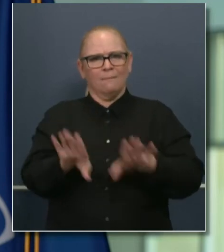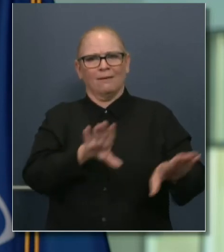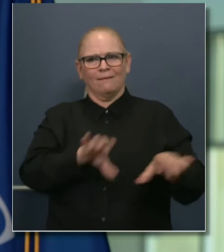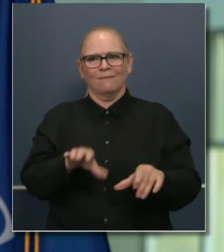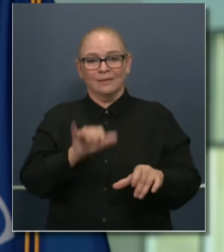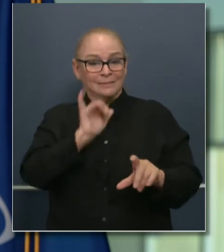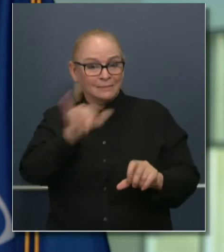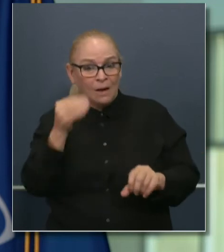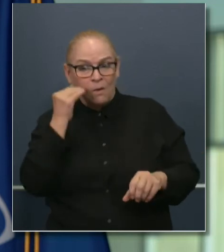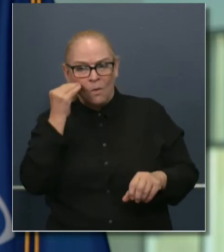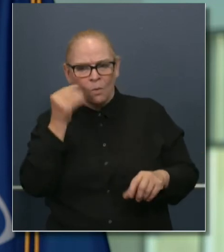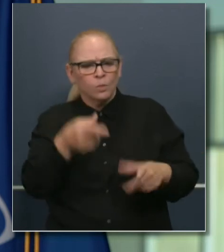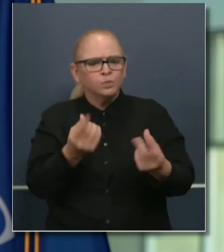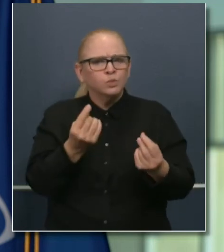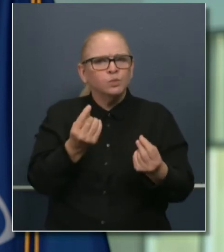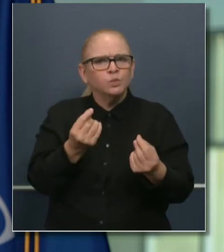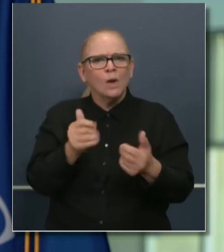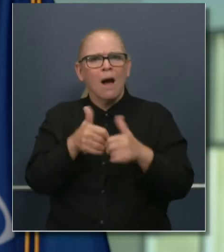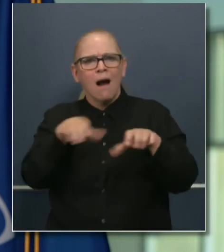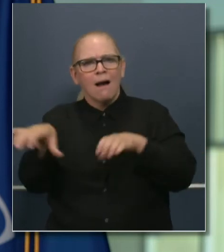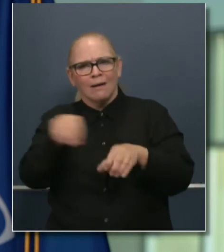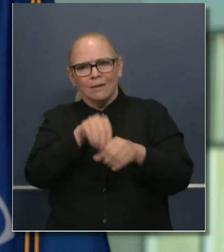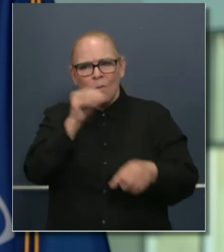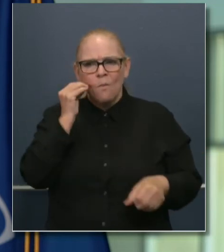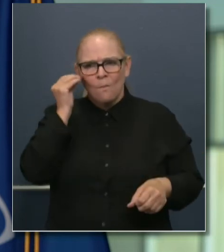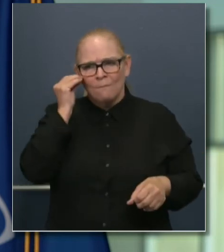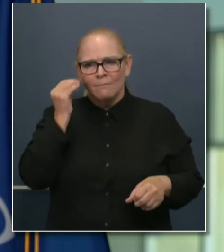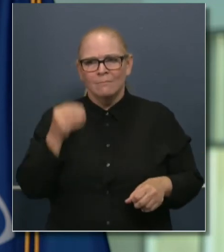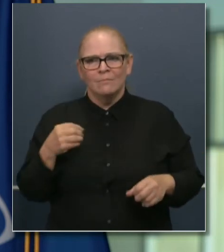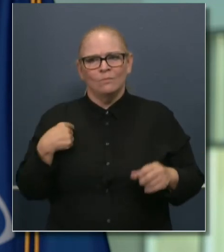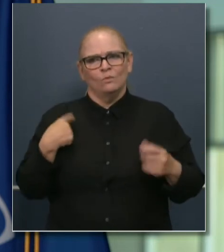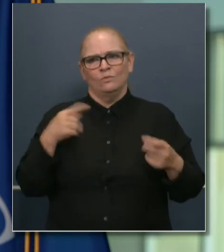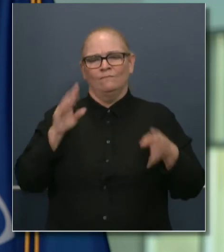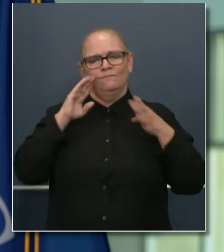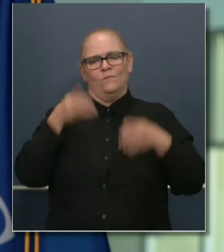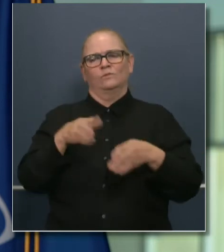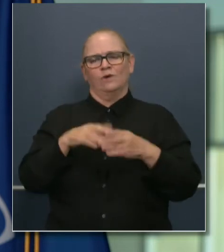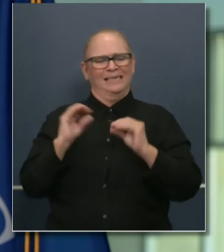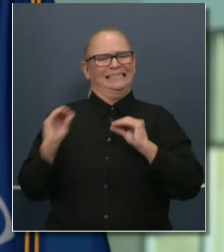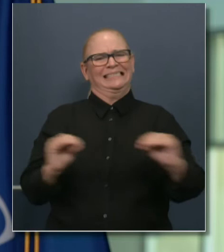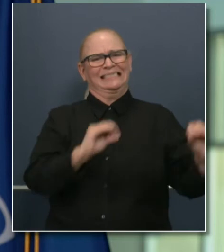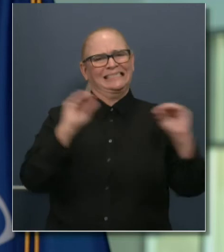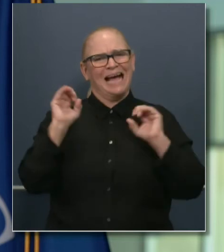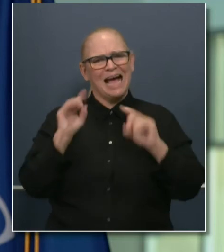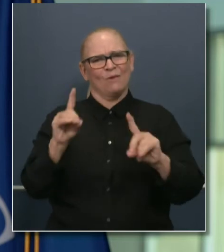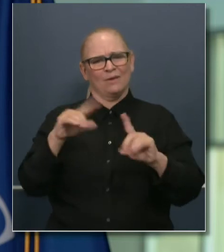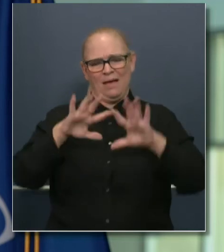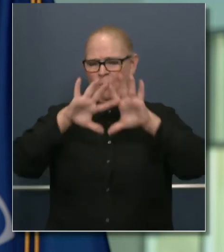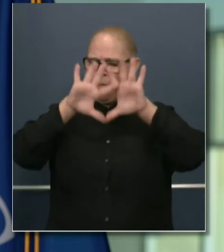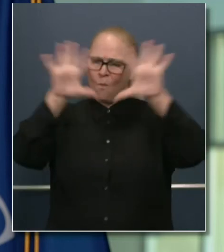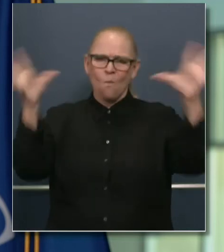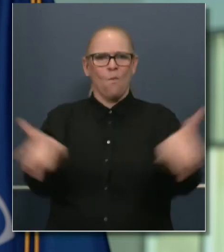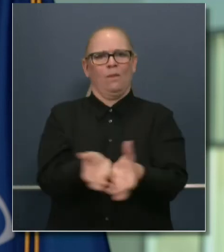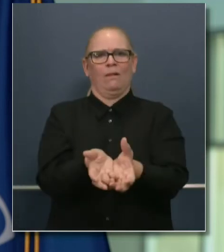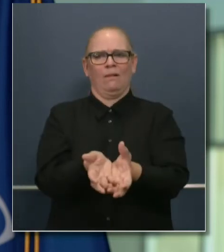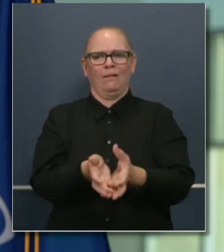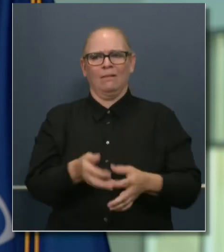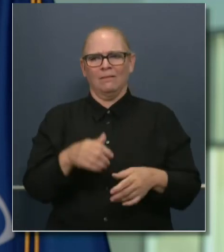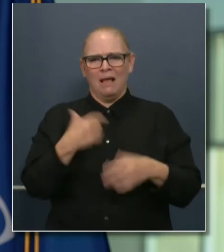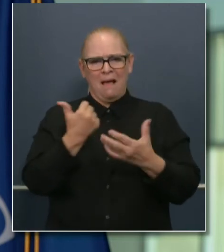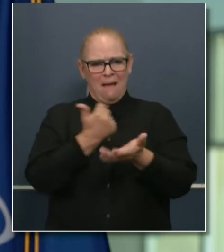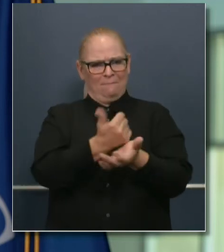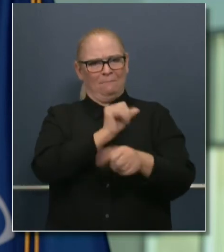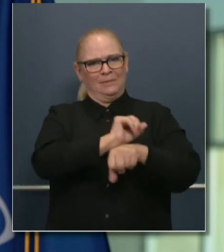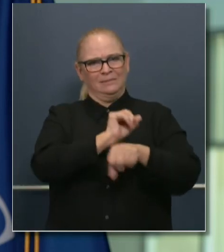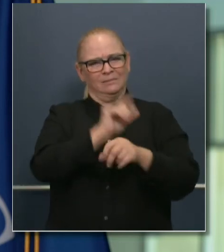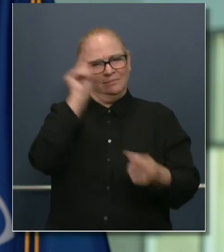a big and focused education campaign around mitigating the spread of this virus and transmission of this